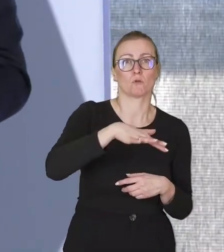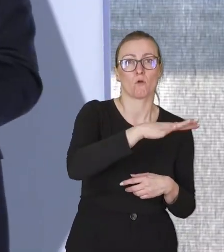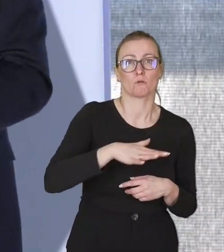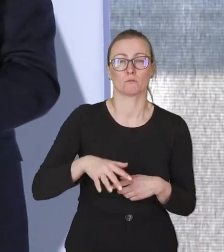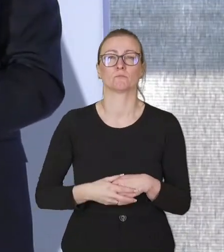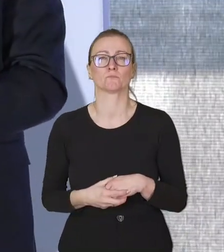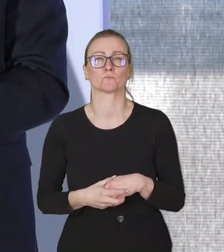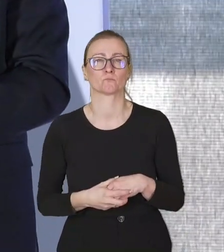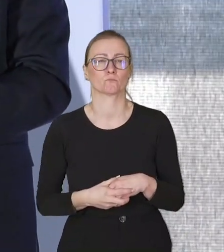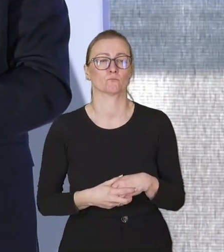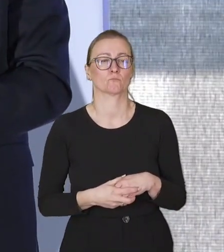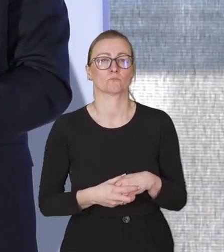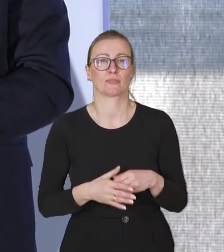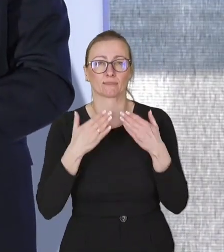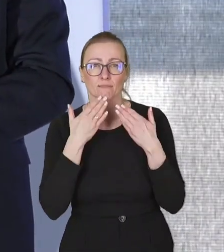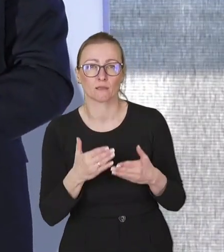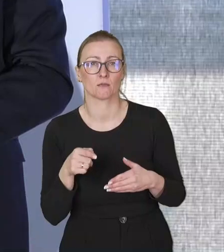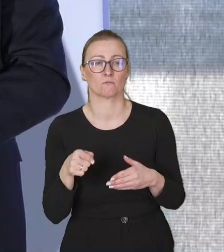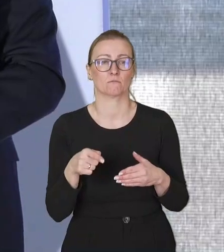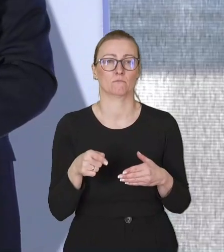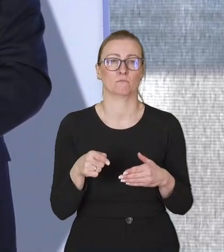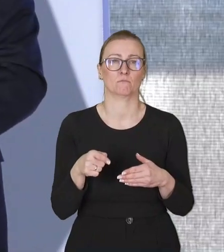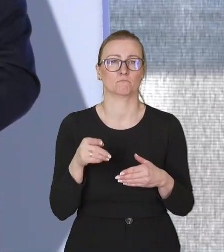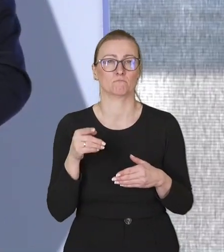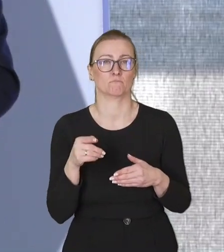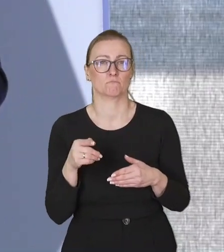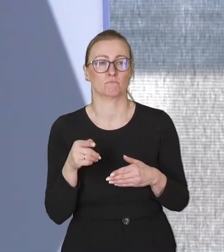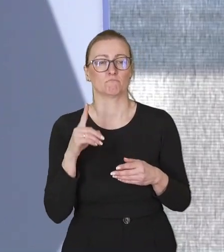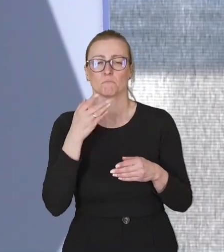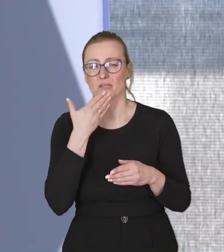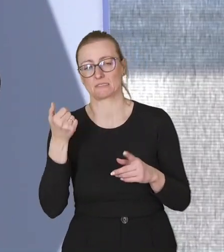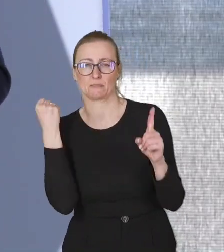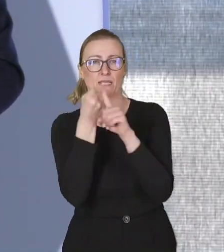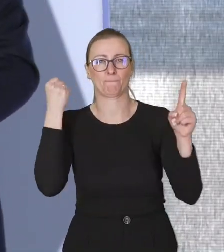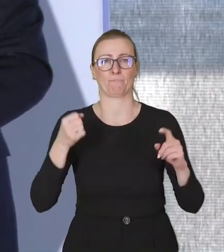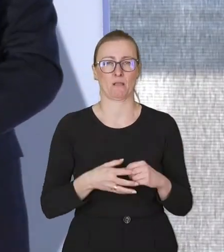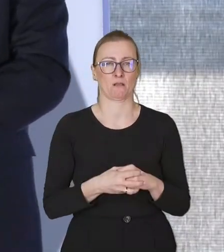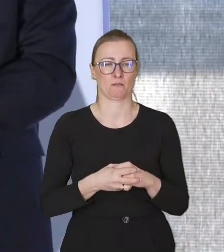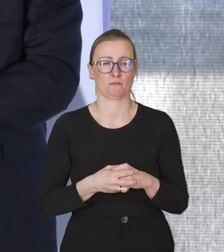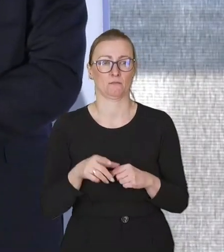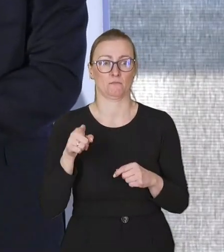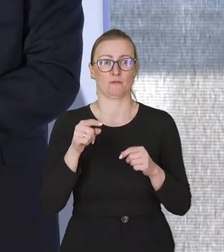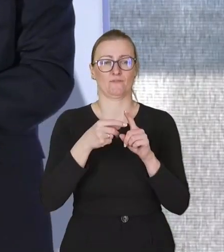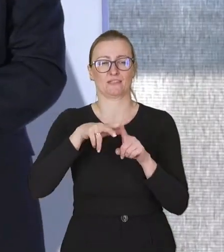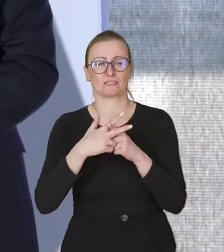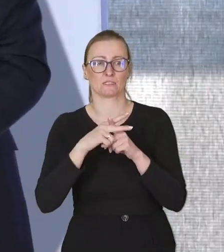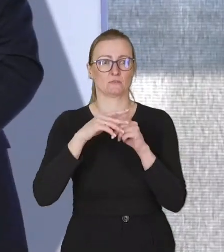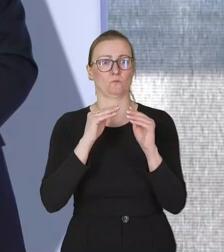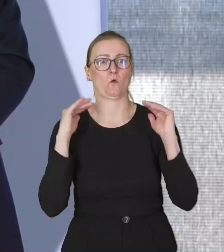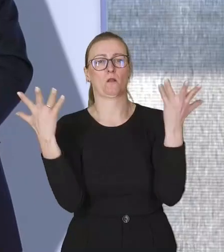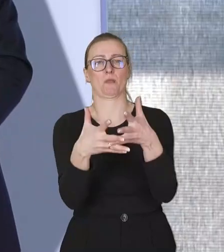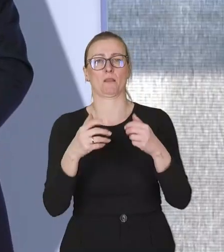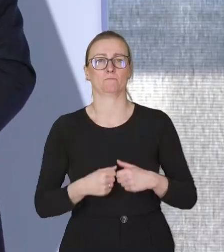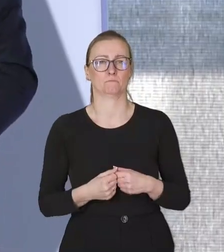the global challenges. It seems that there's a clear need for